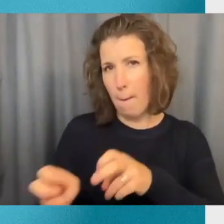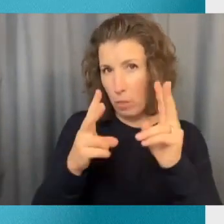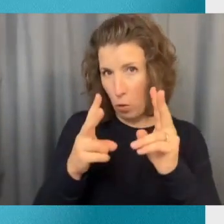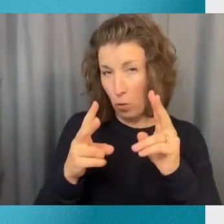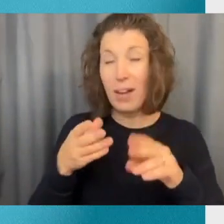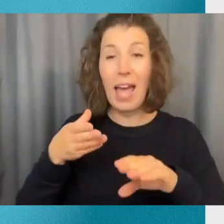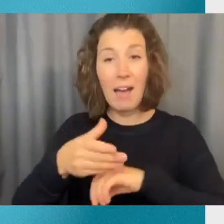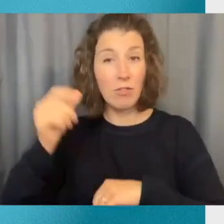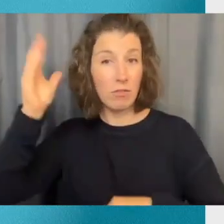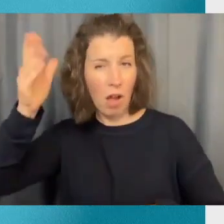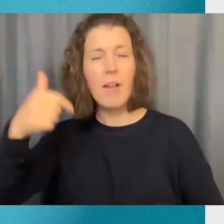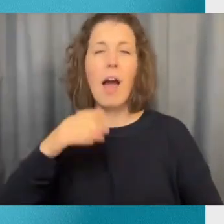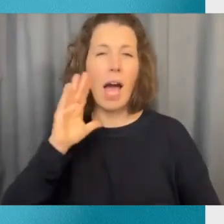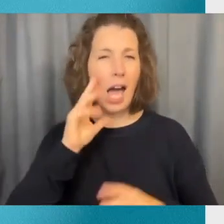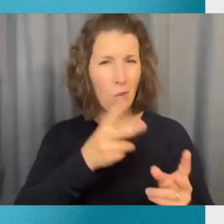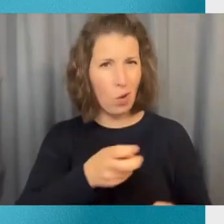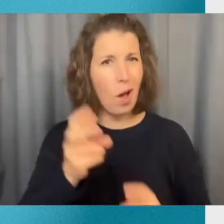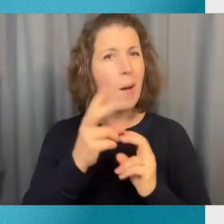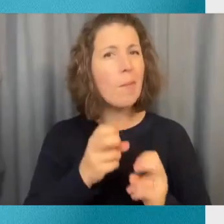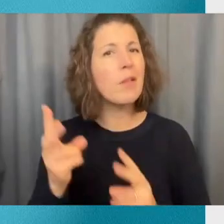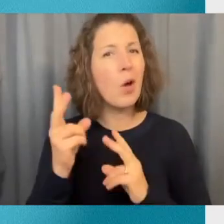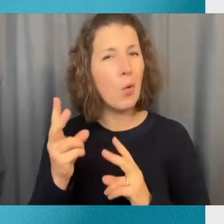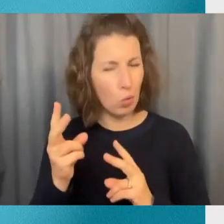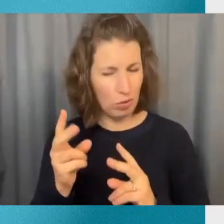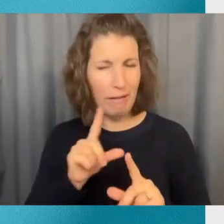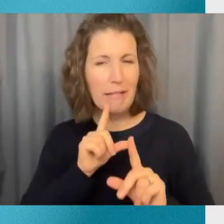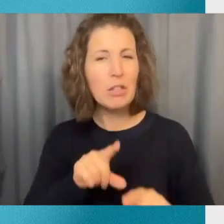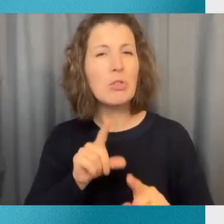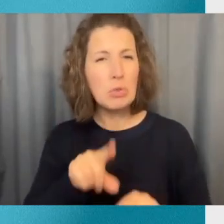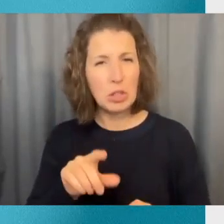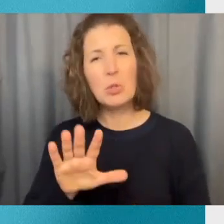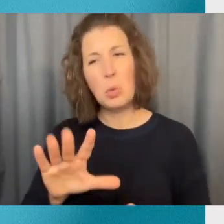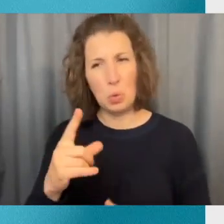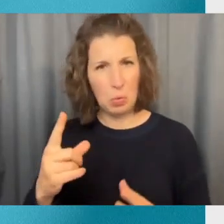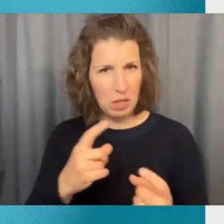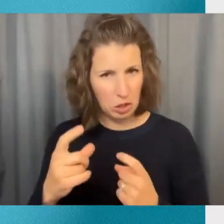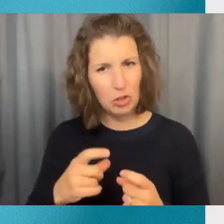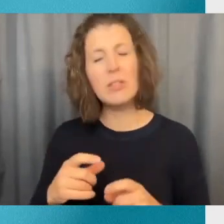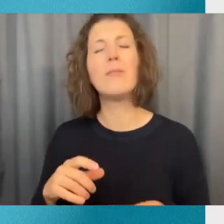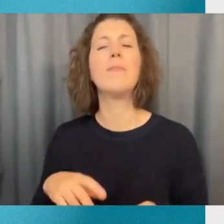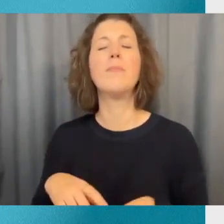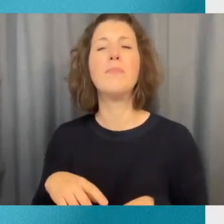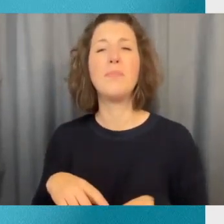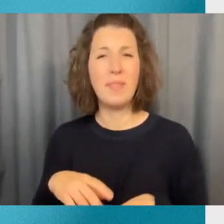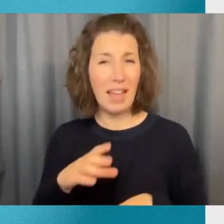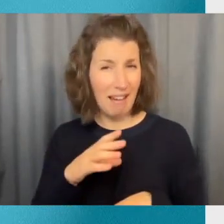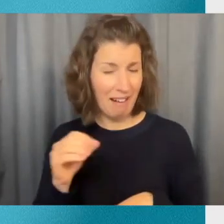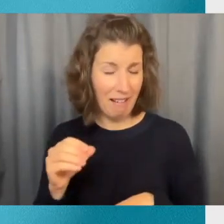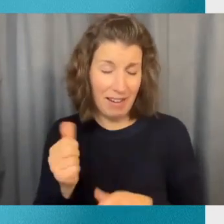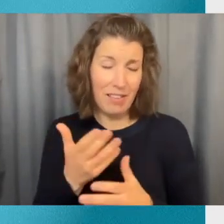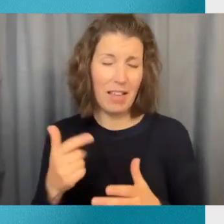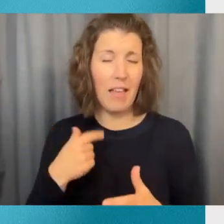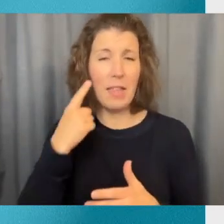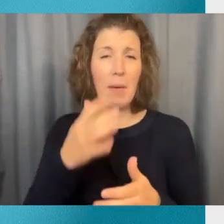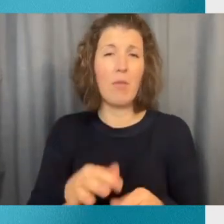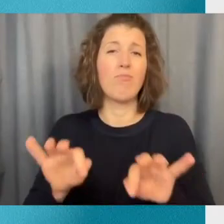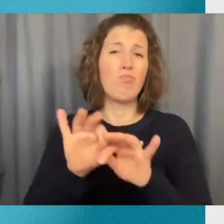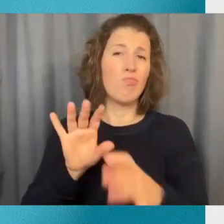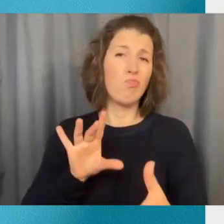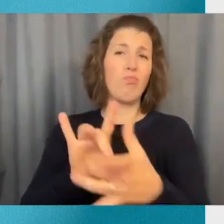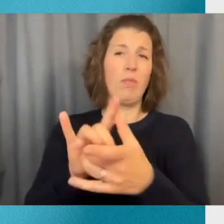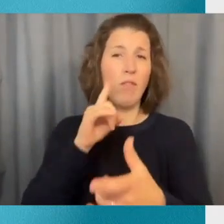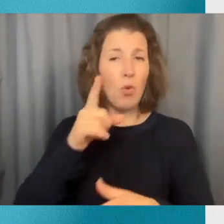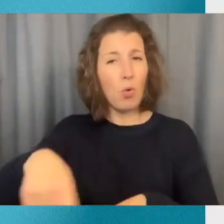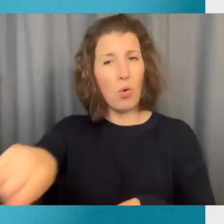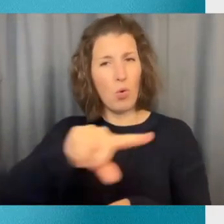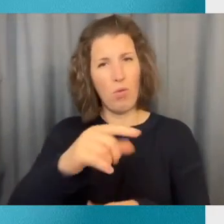more links of anything you ask about in the questions that you want links to, or anything that I think might be relevant for you to have this as a resource.